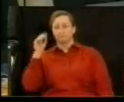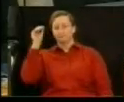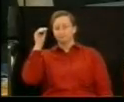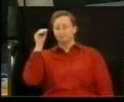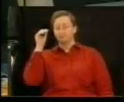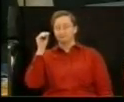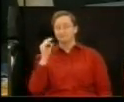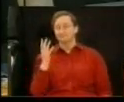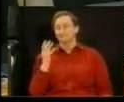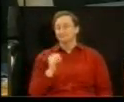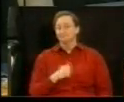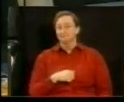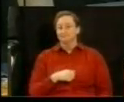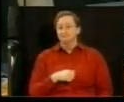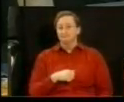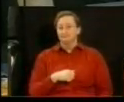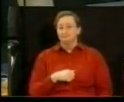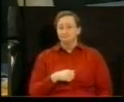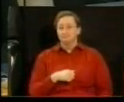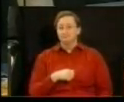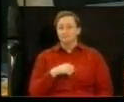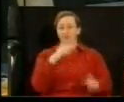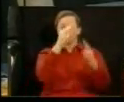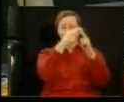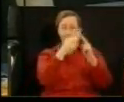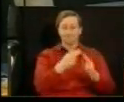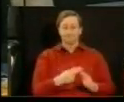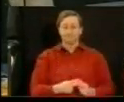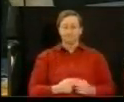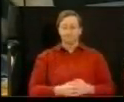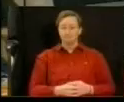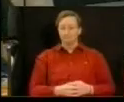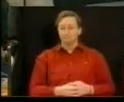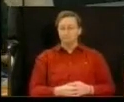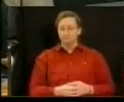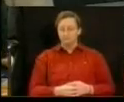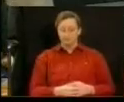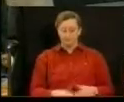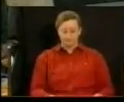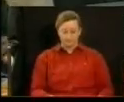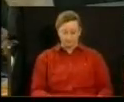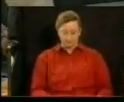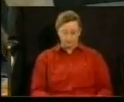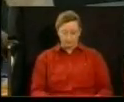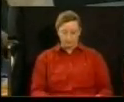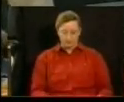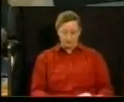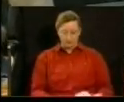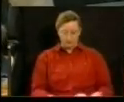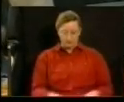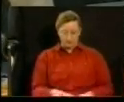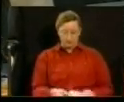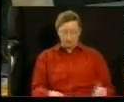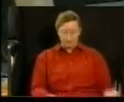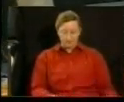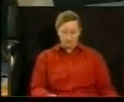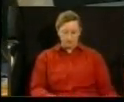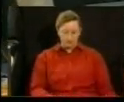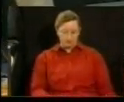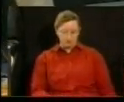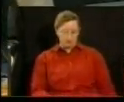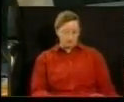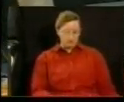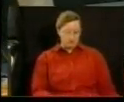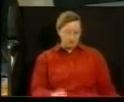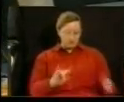No. Roll call it. Okay, we'll do a roll call starting in the 9th district for